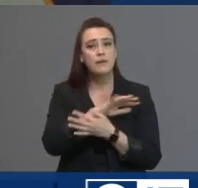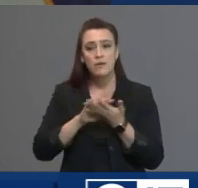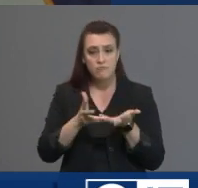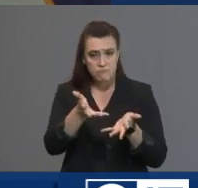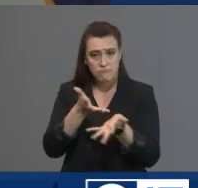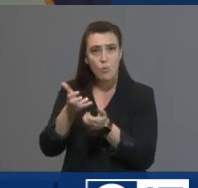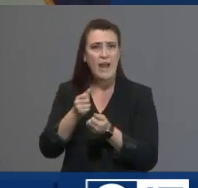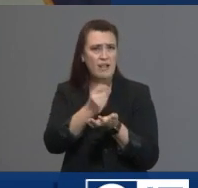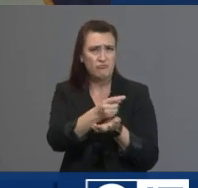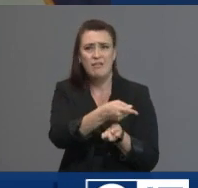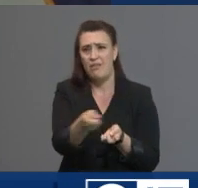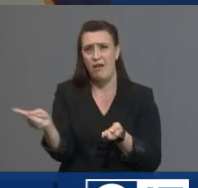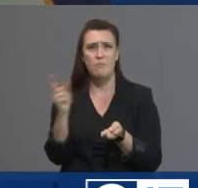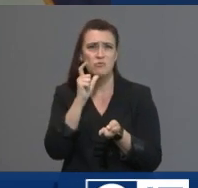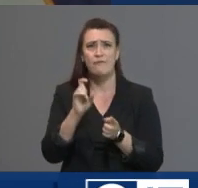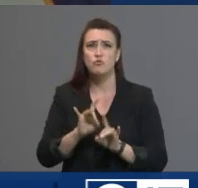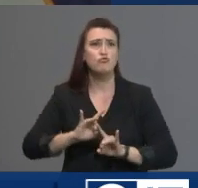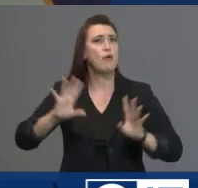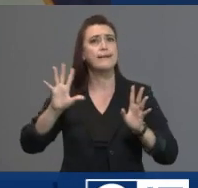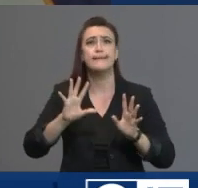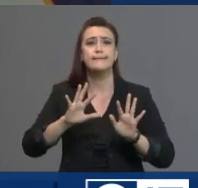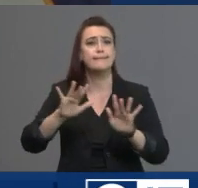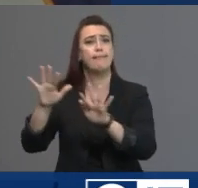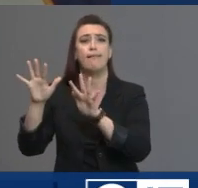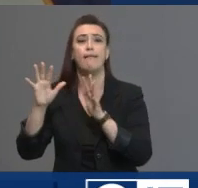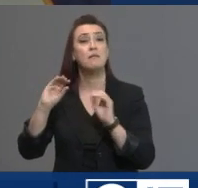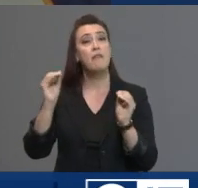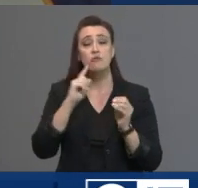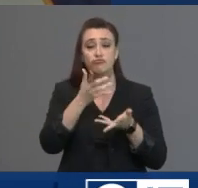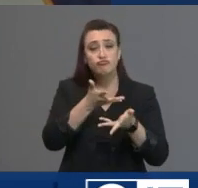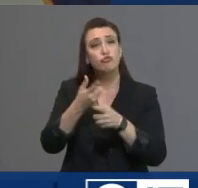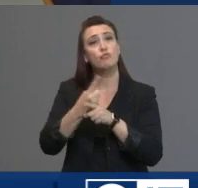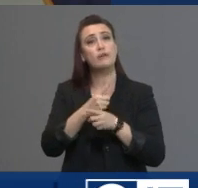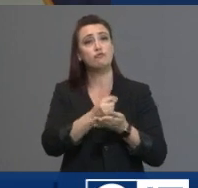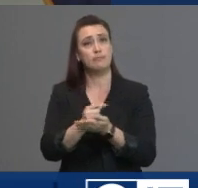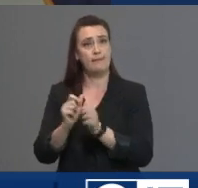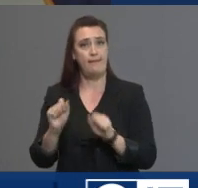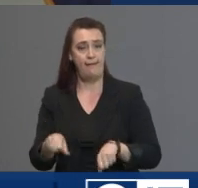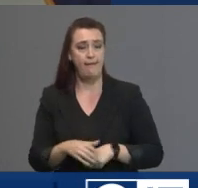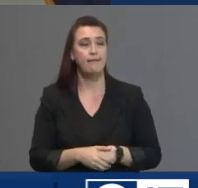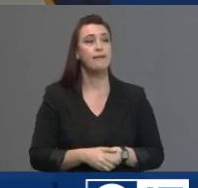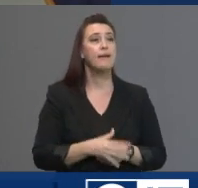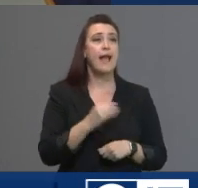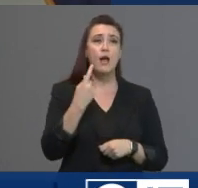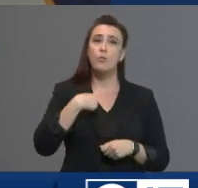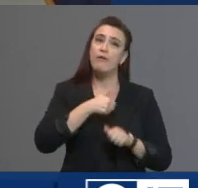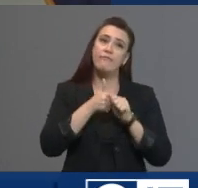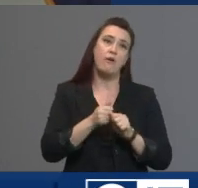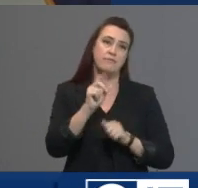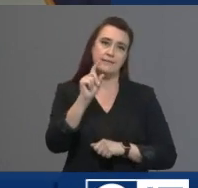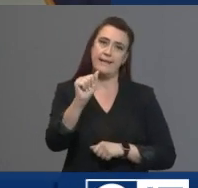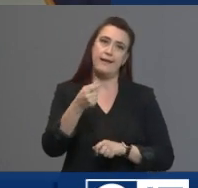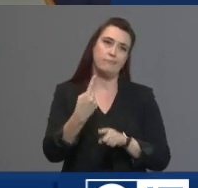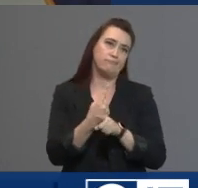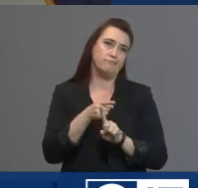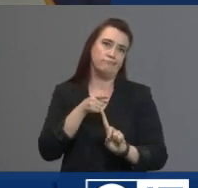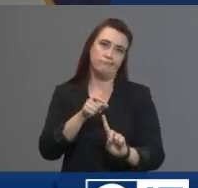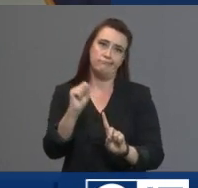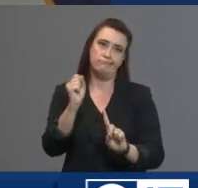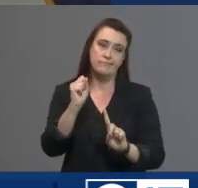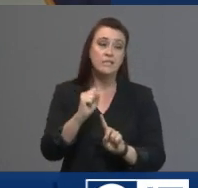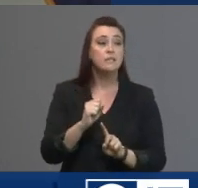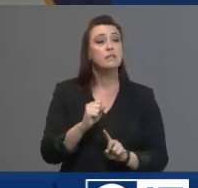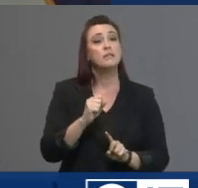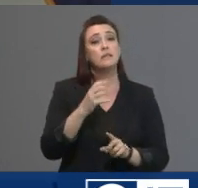we are rapidly expanding testing availability with solid data around it, including